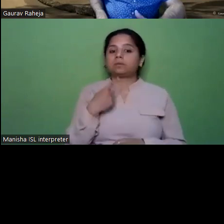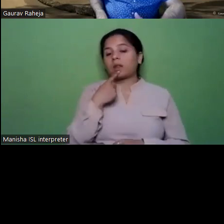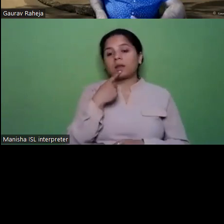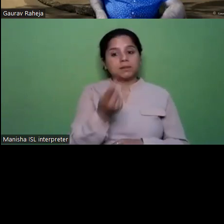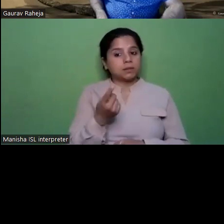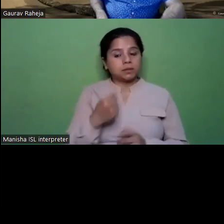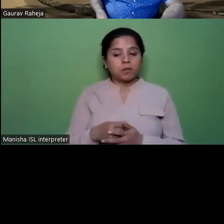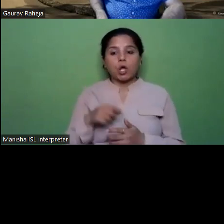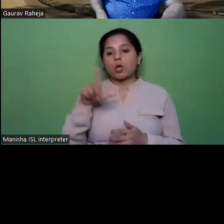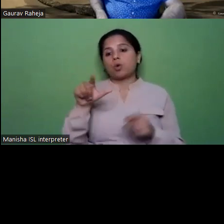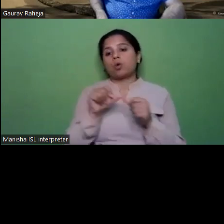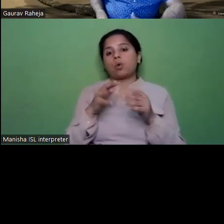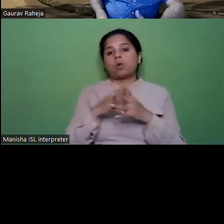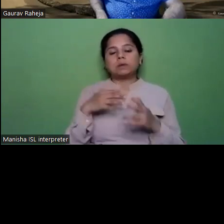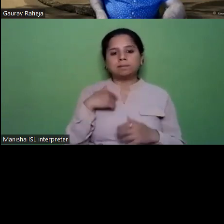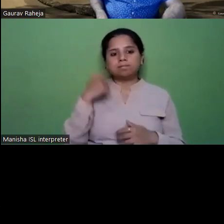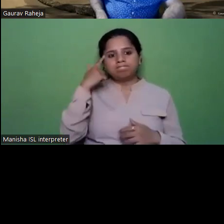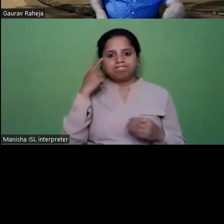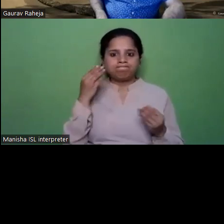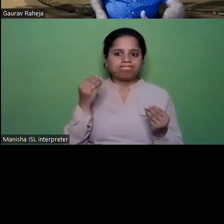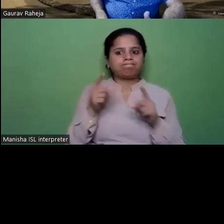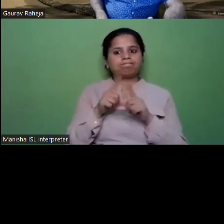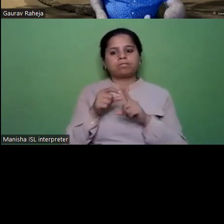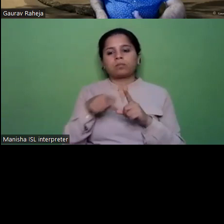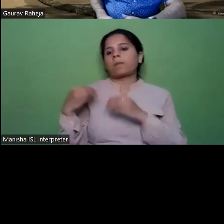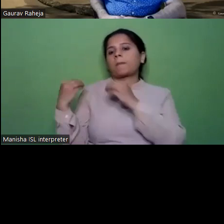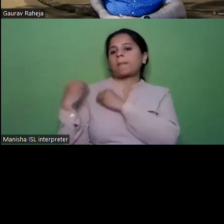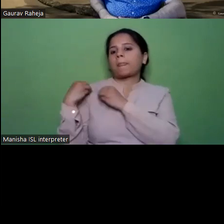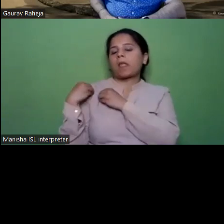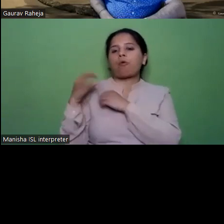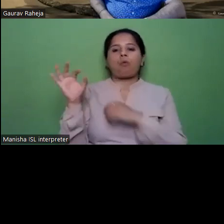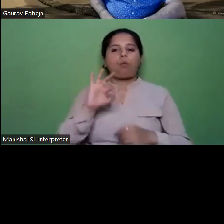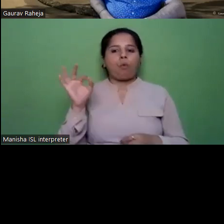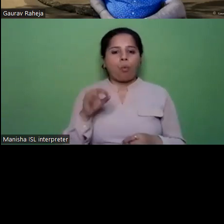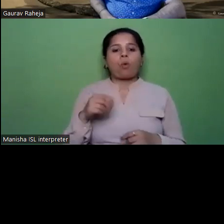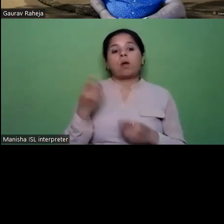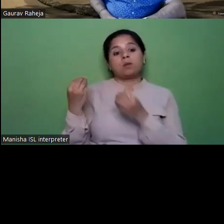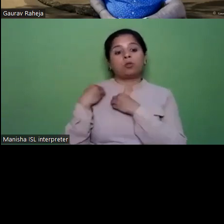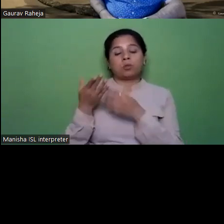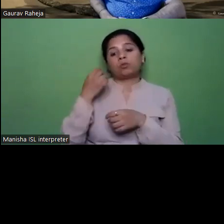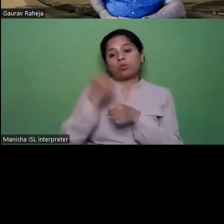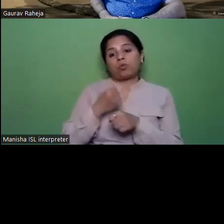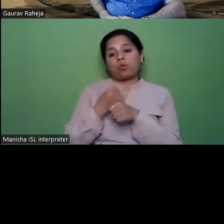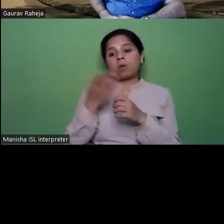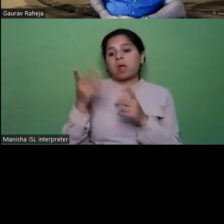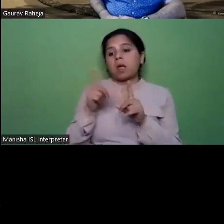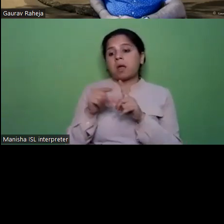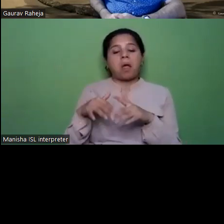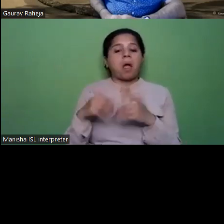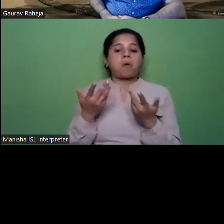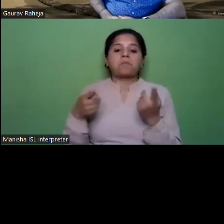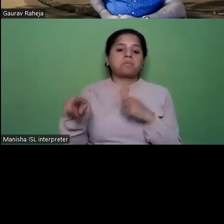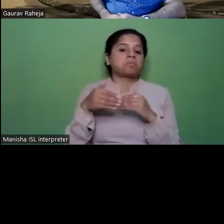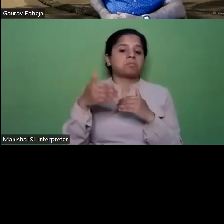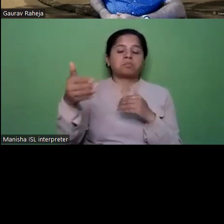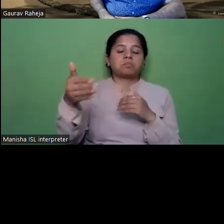the law of consciousness. The responsible officer, the responsible government, how do they undertake this agenda in